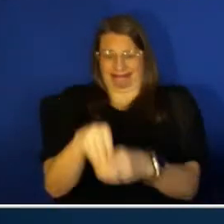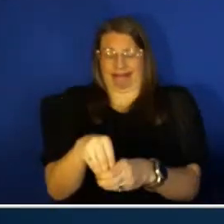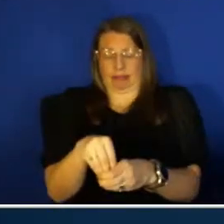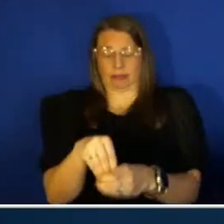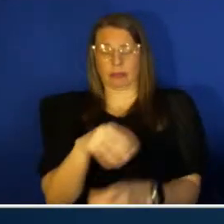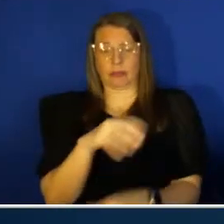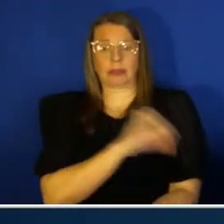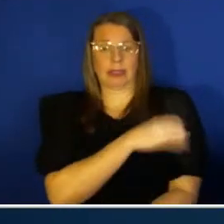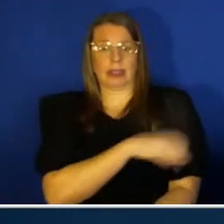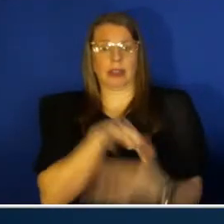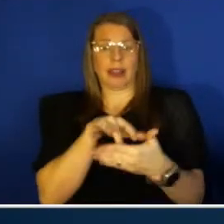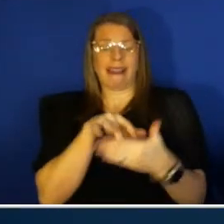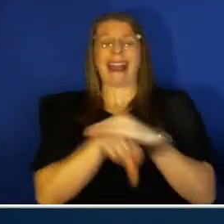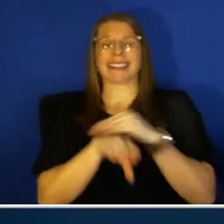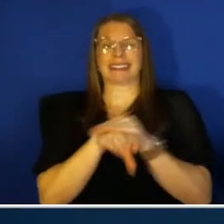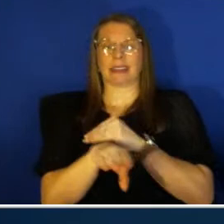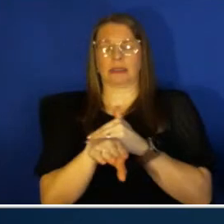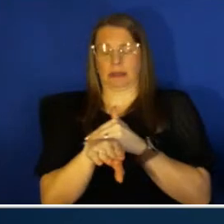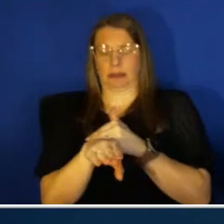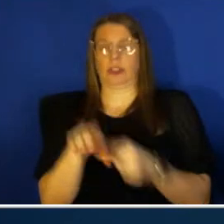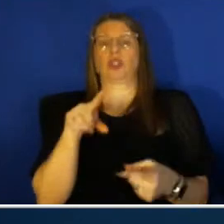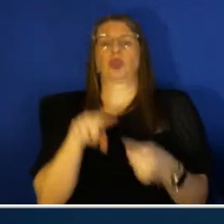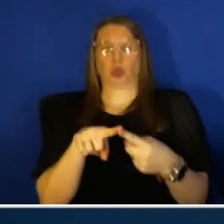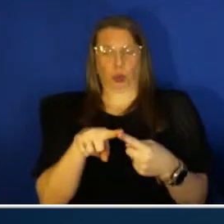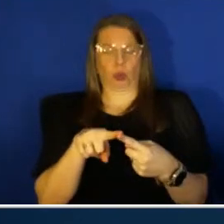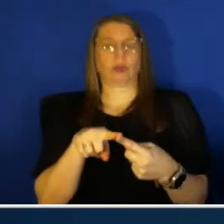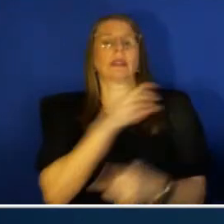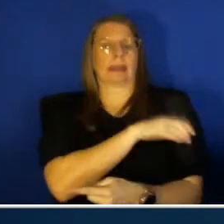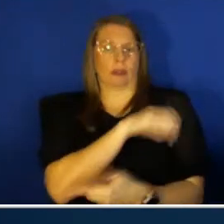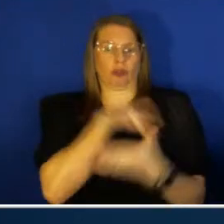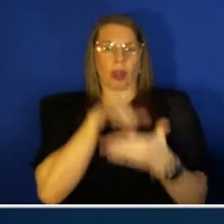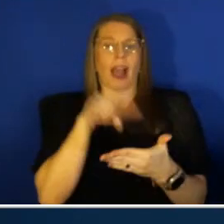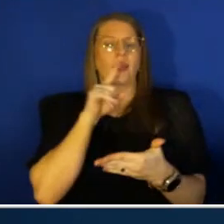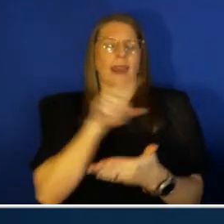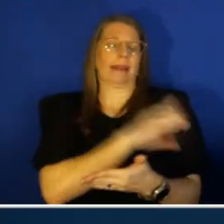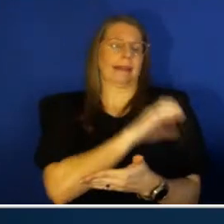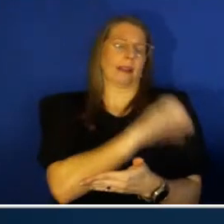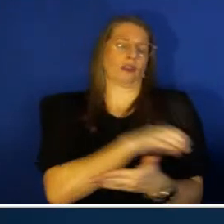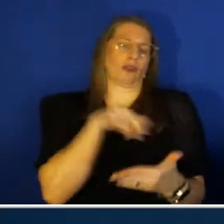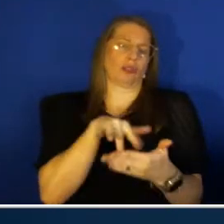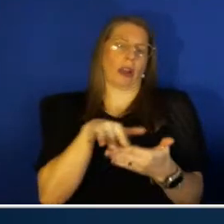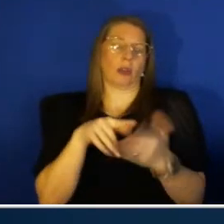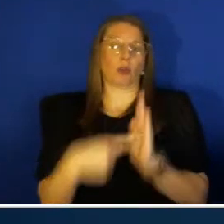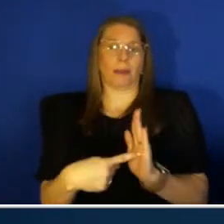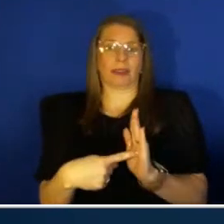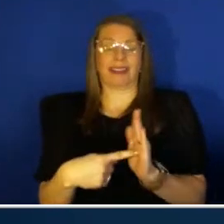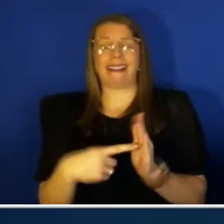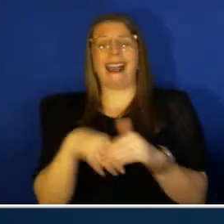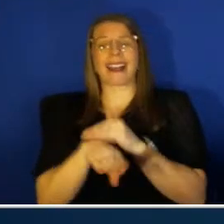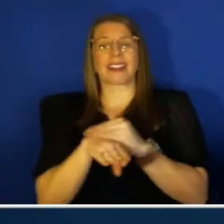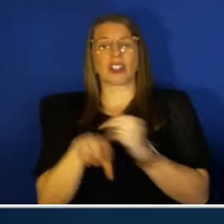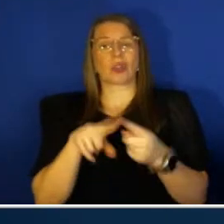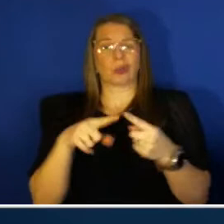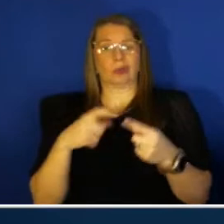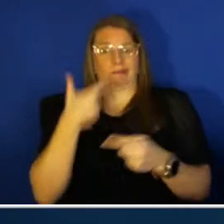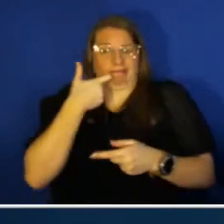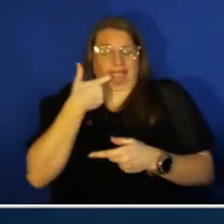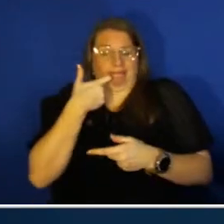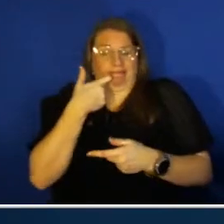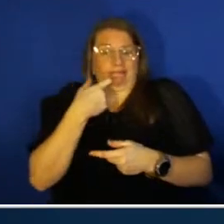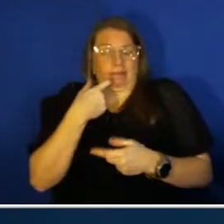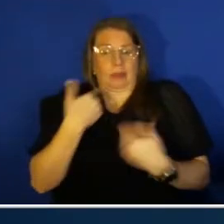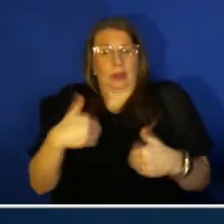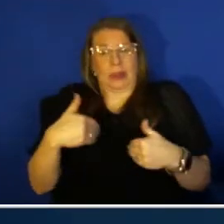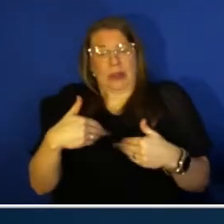is access to clinical trials, because I think clinical trials often represent access to the latest promising treatment